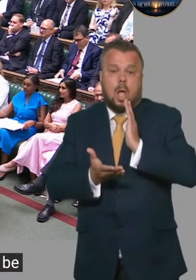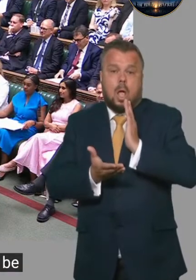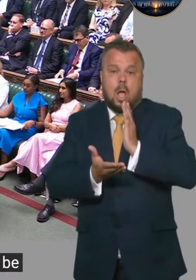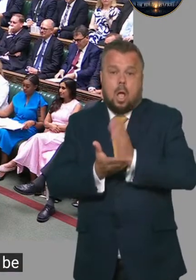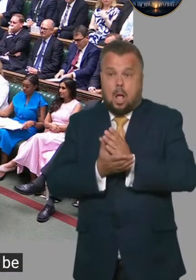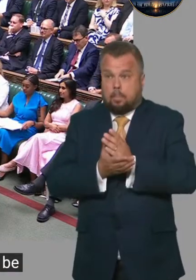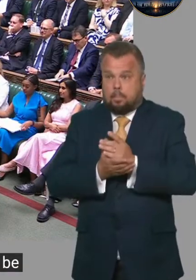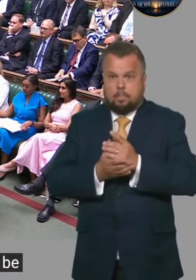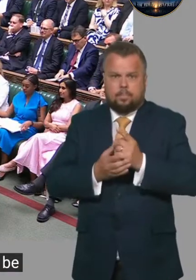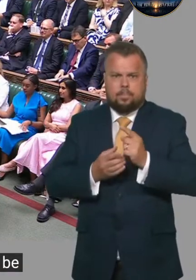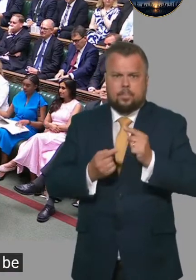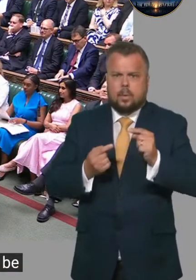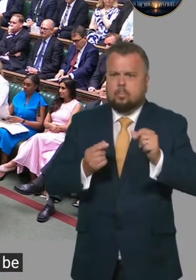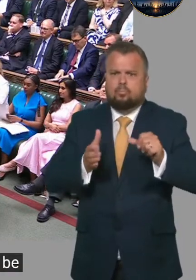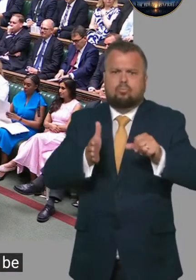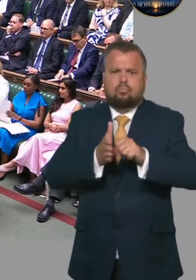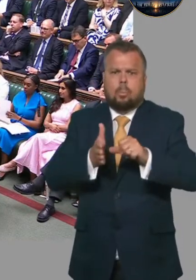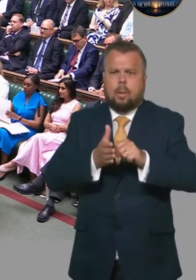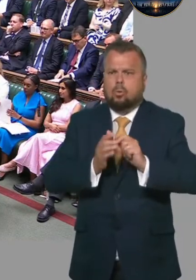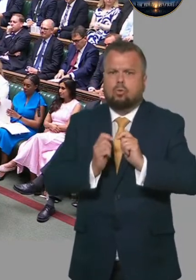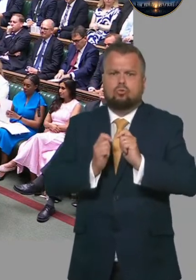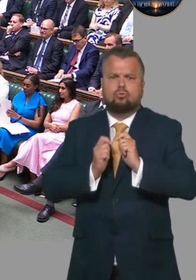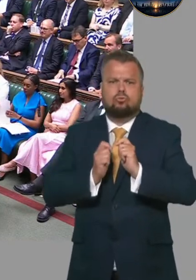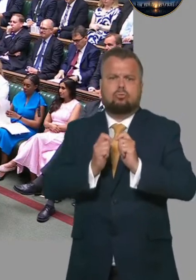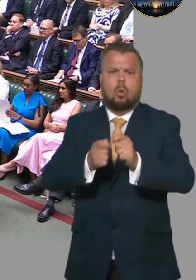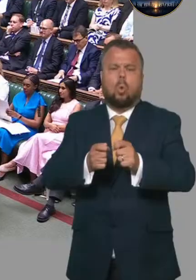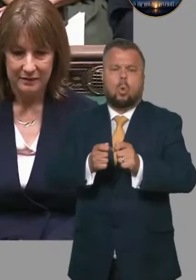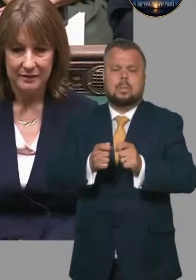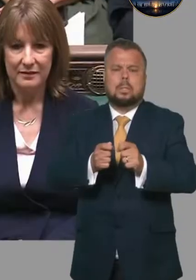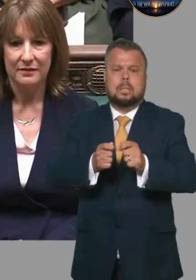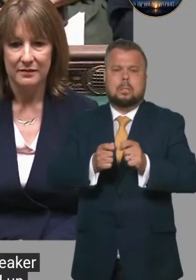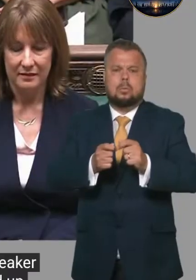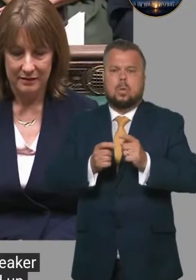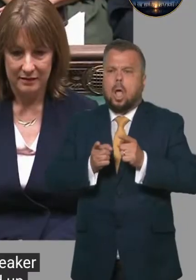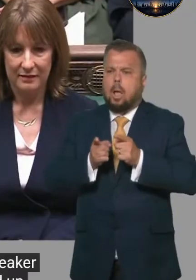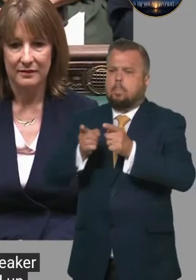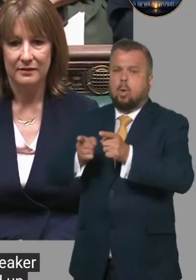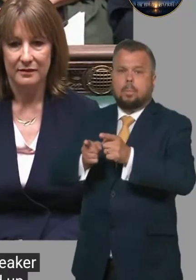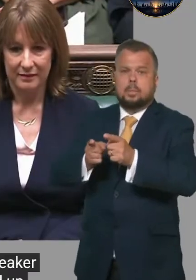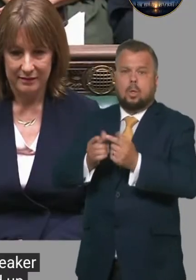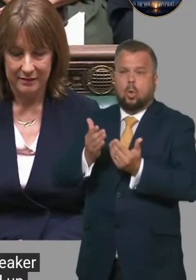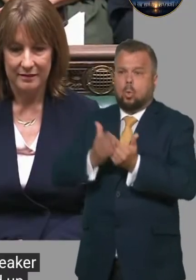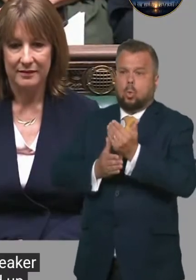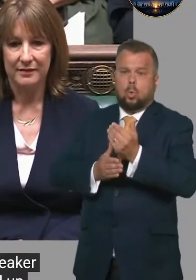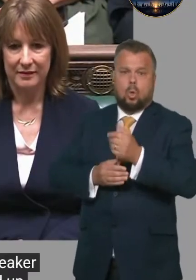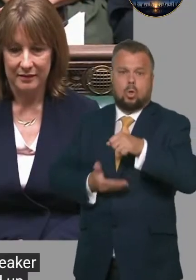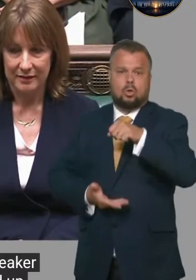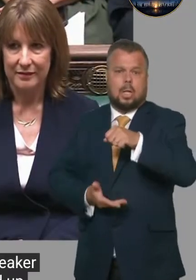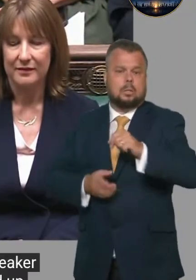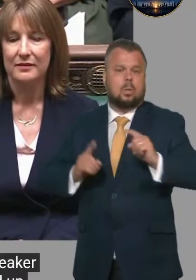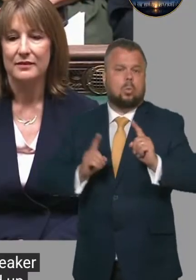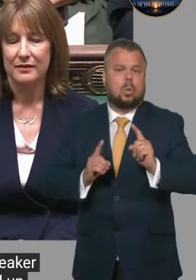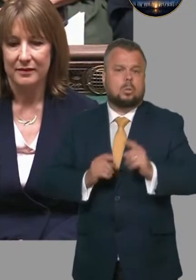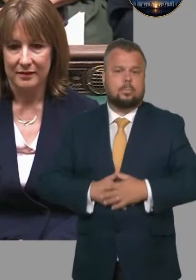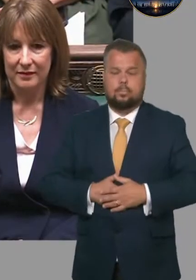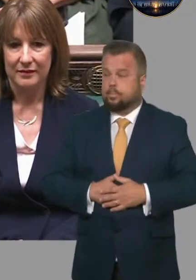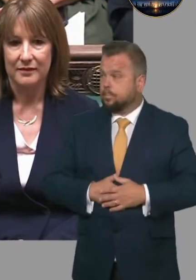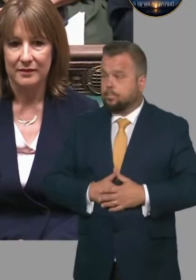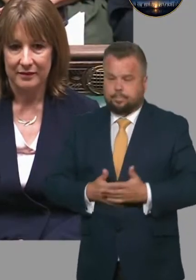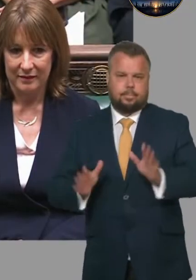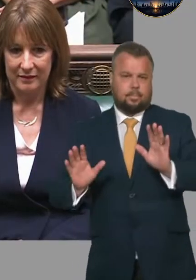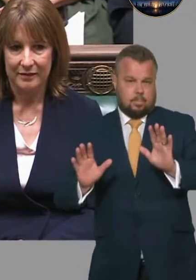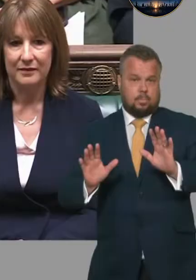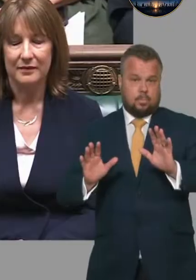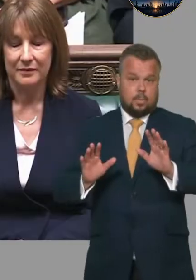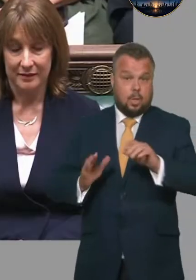Chancellor and I picked up our party 6 years ago from the worst defeat since 1935. We turned it around and we made it